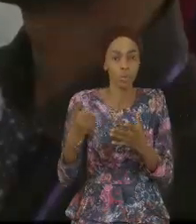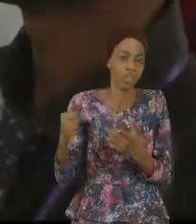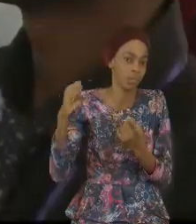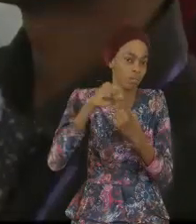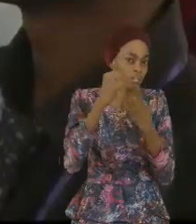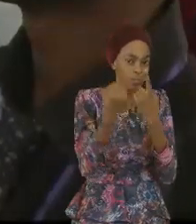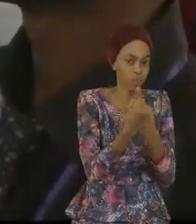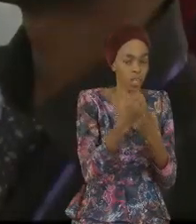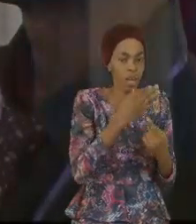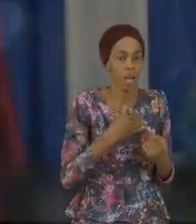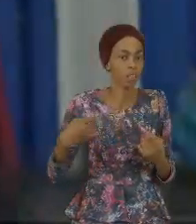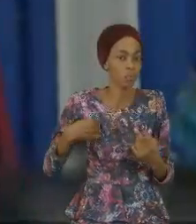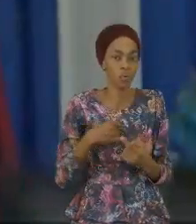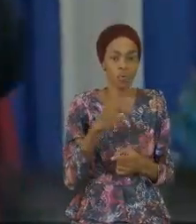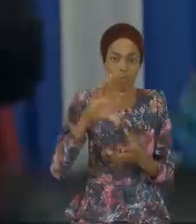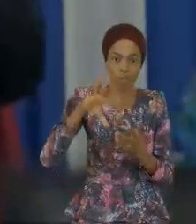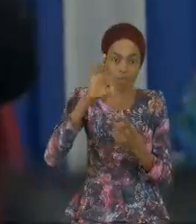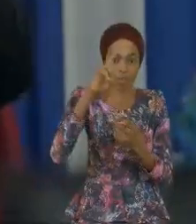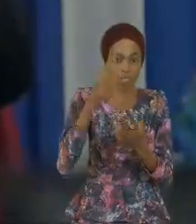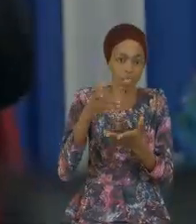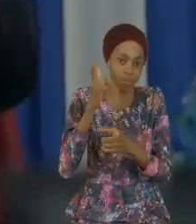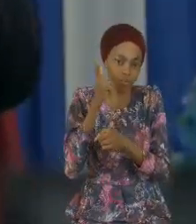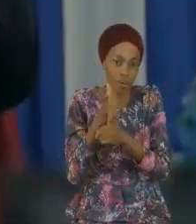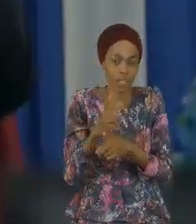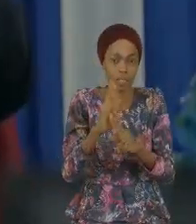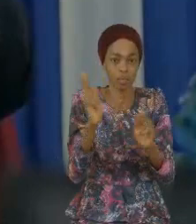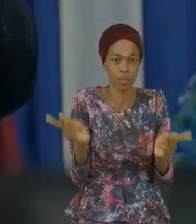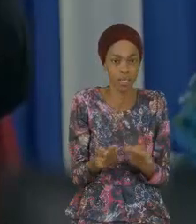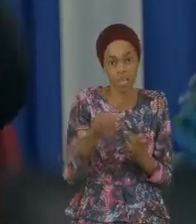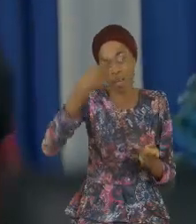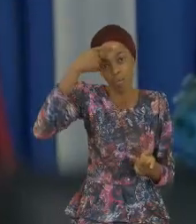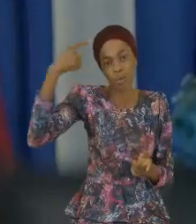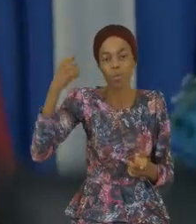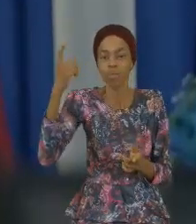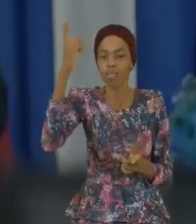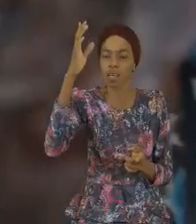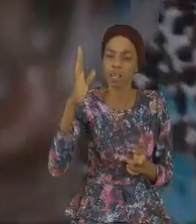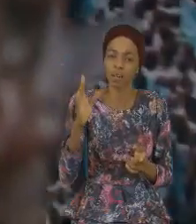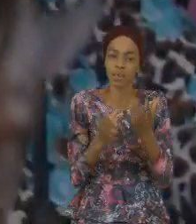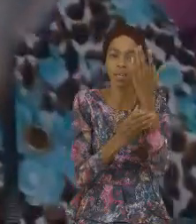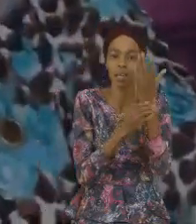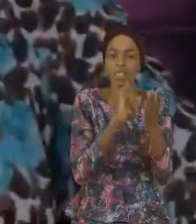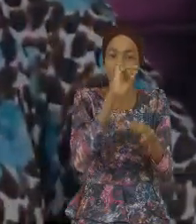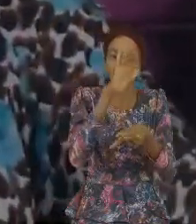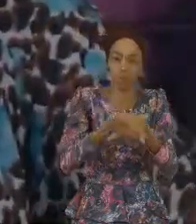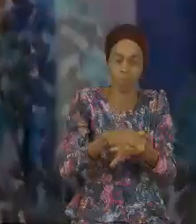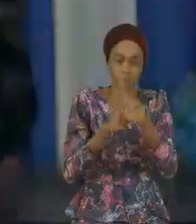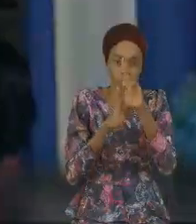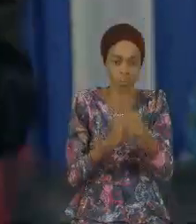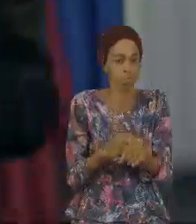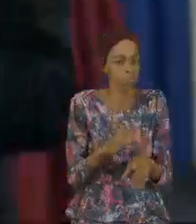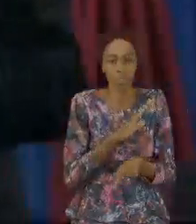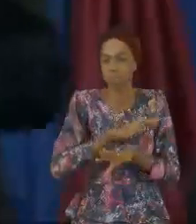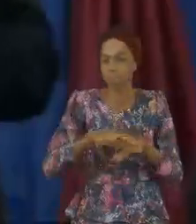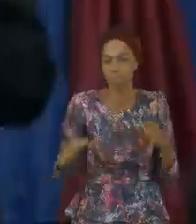the right place because the hand of God is upon you. It doesn't matter. Doesn't matter